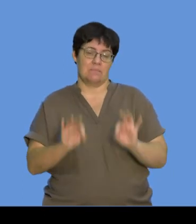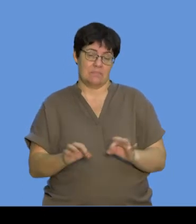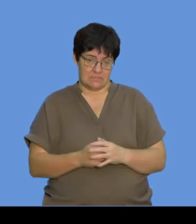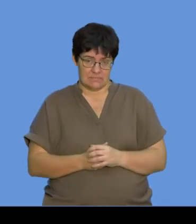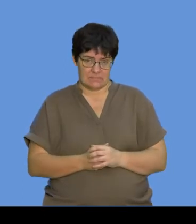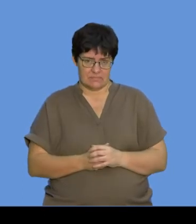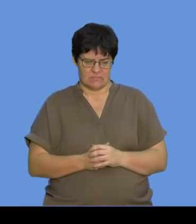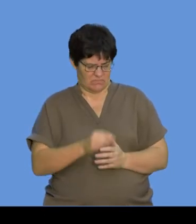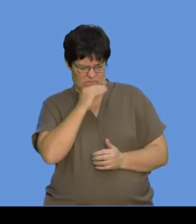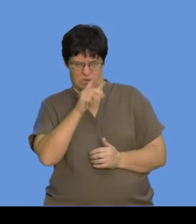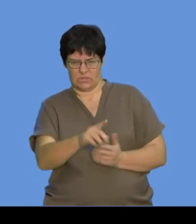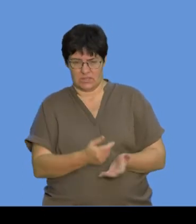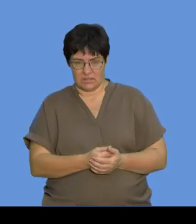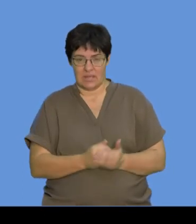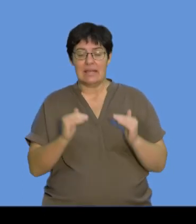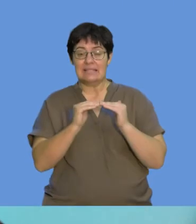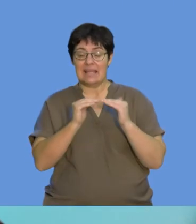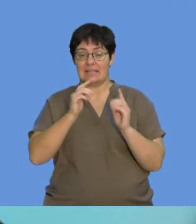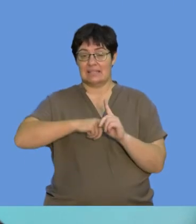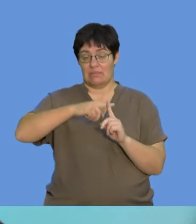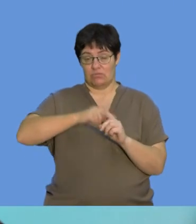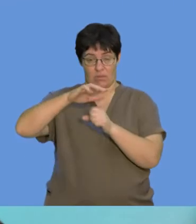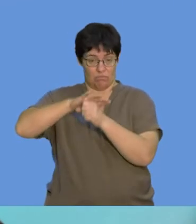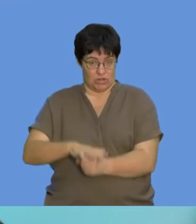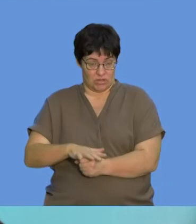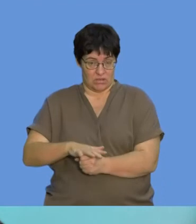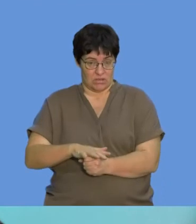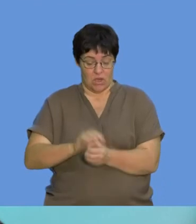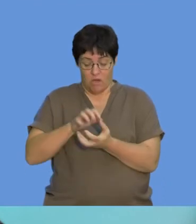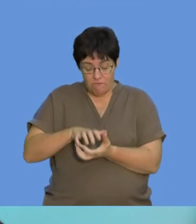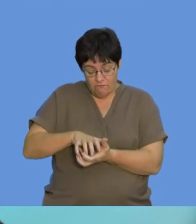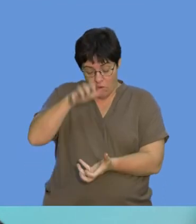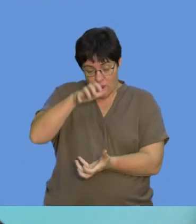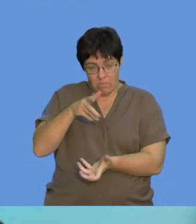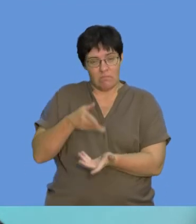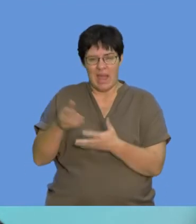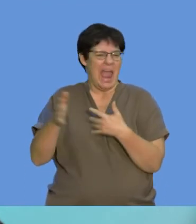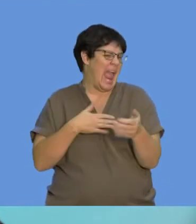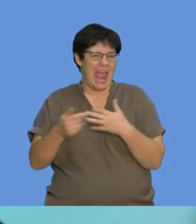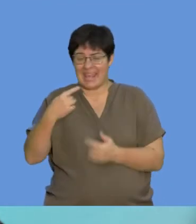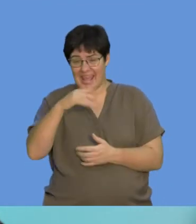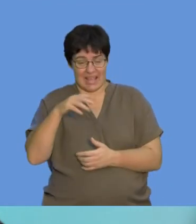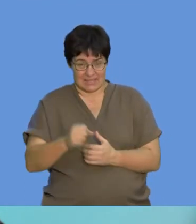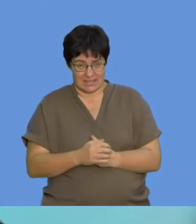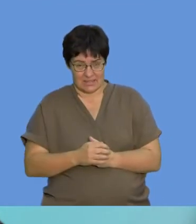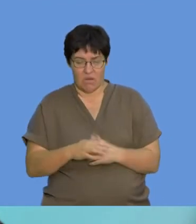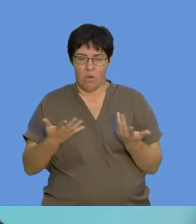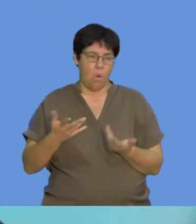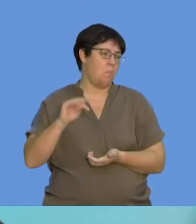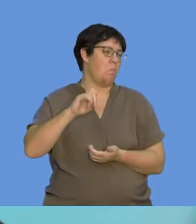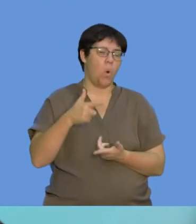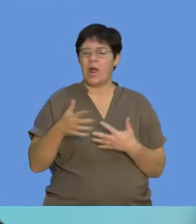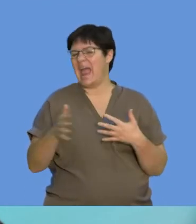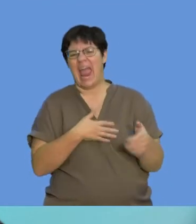At standard temperature and pressure, the volume occupied by any gas or a mole of any gas will be